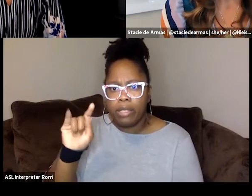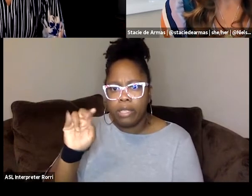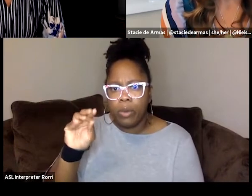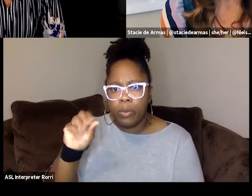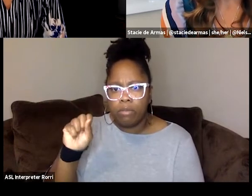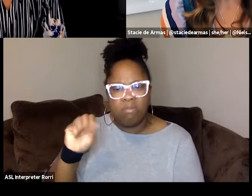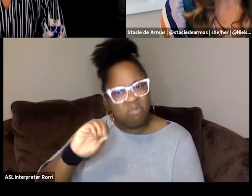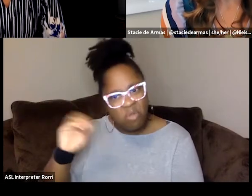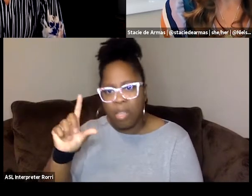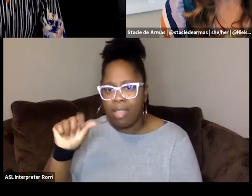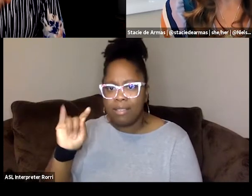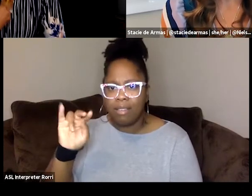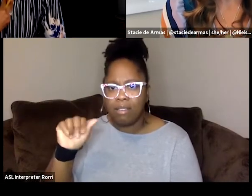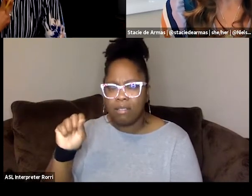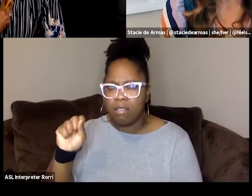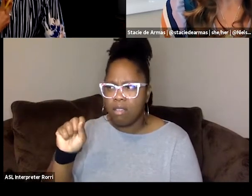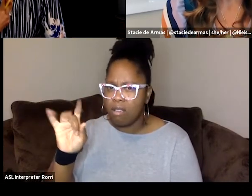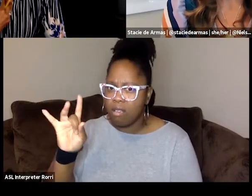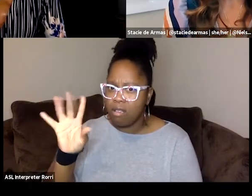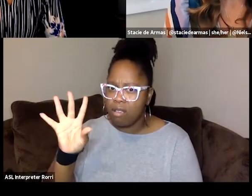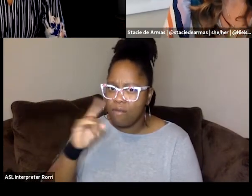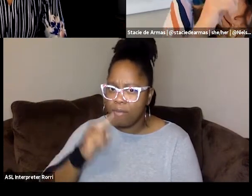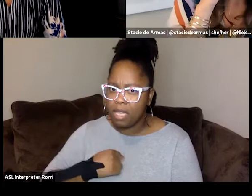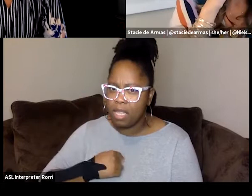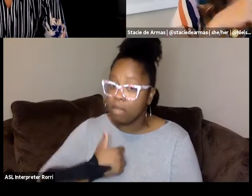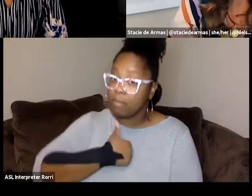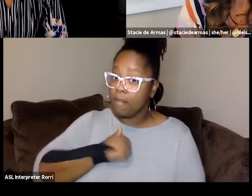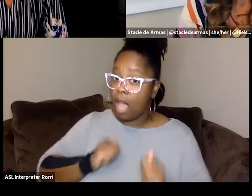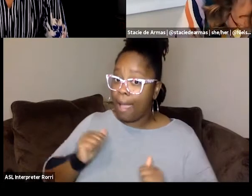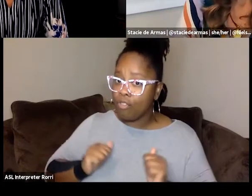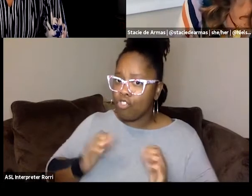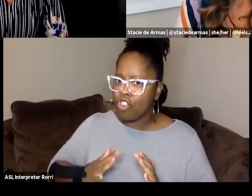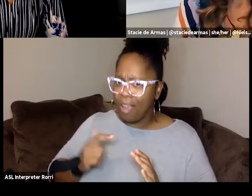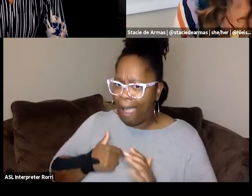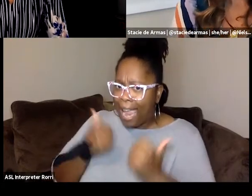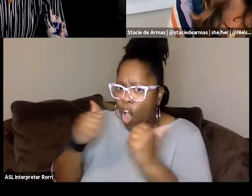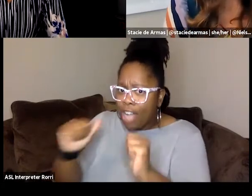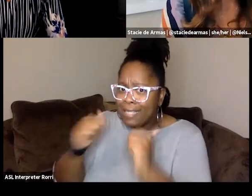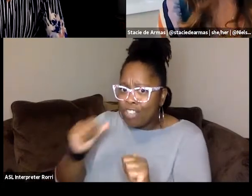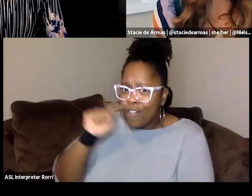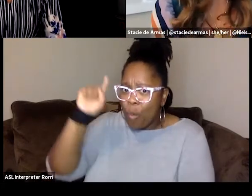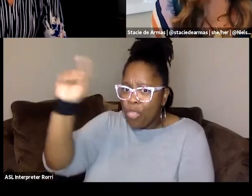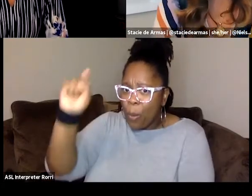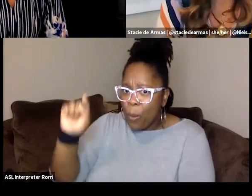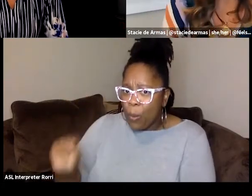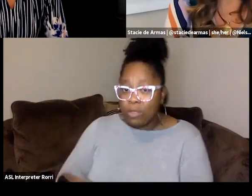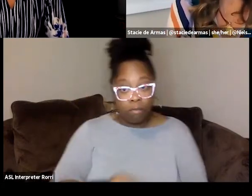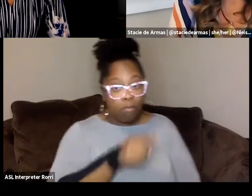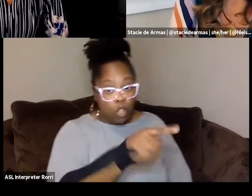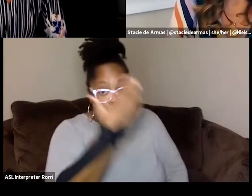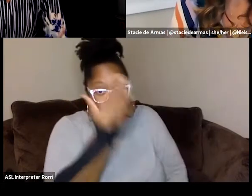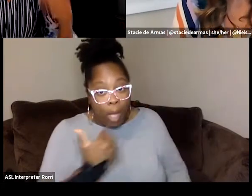it's astounding to me, because as an actor, I auditioned for these. So they're there, right? So they're